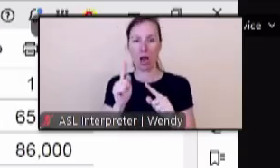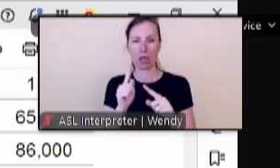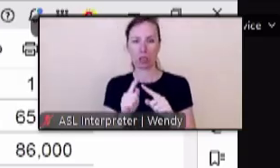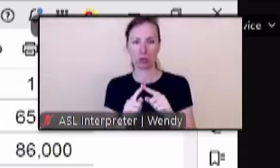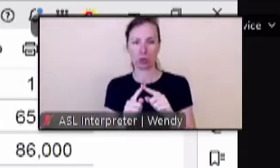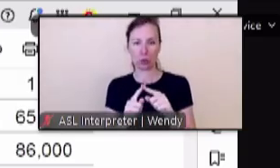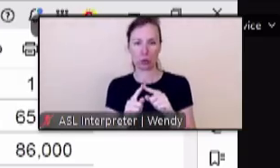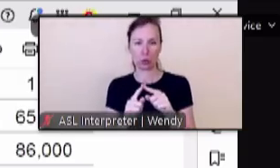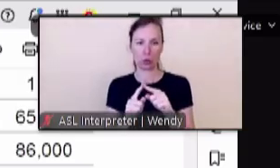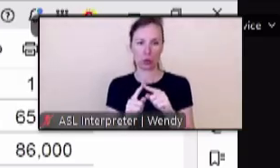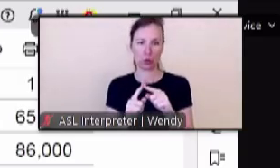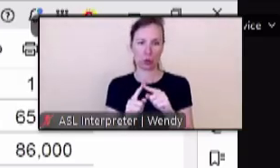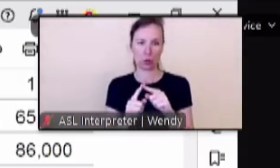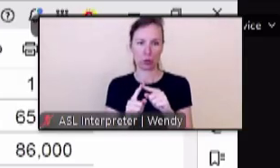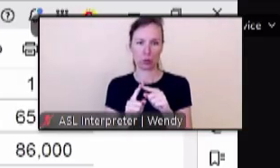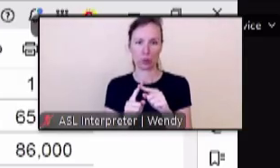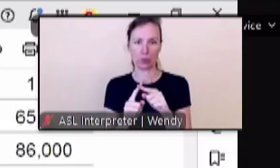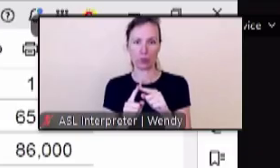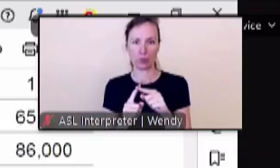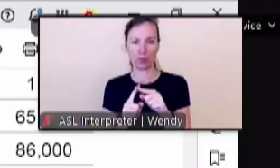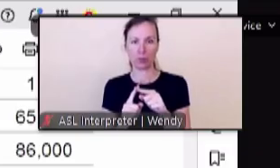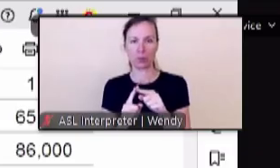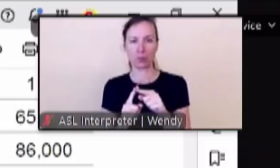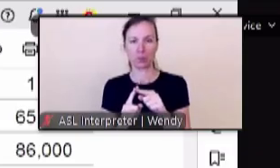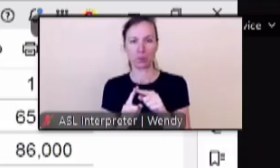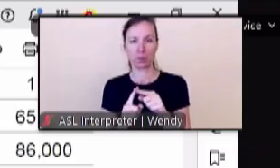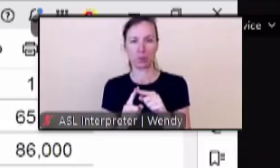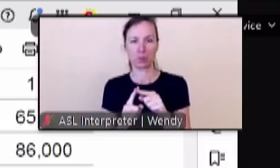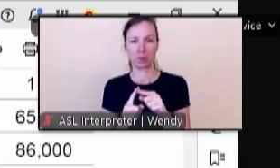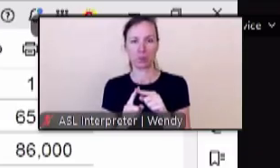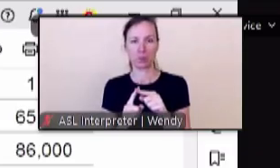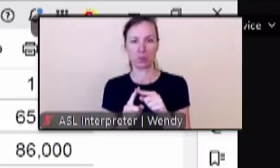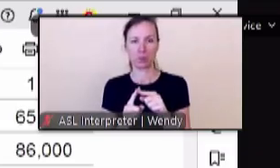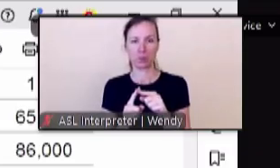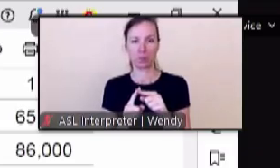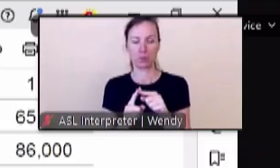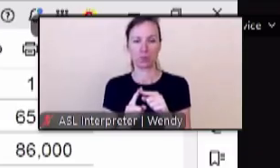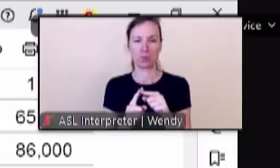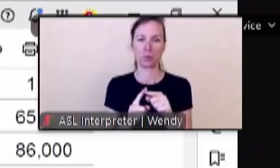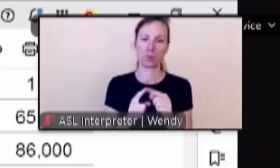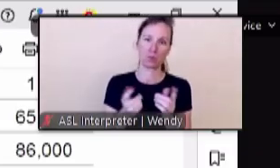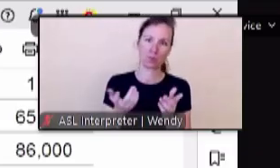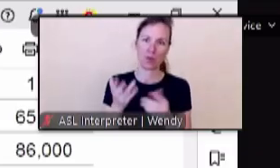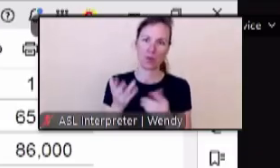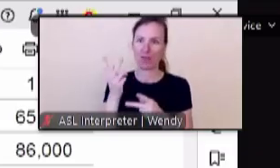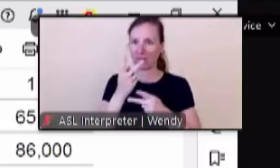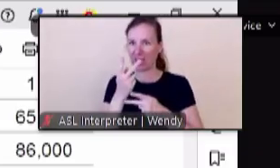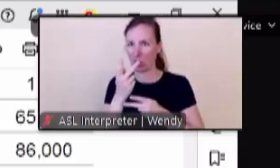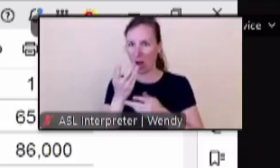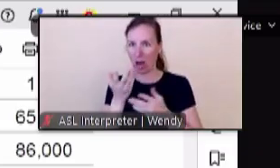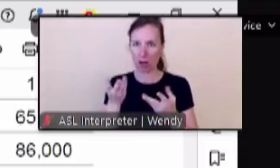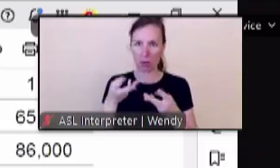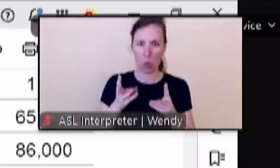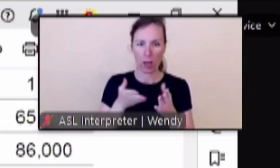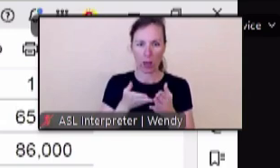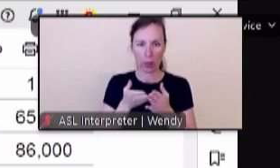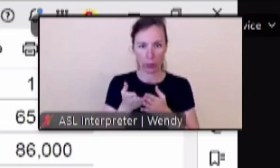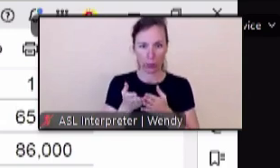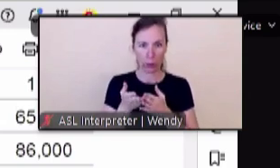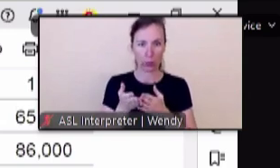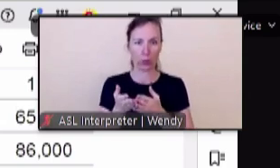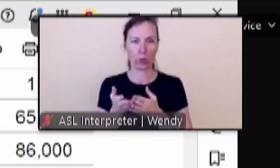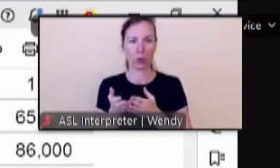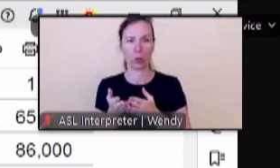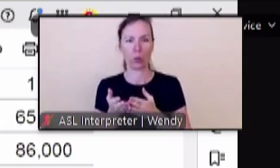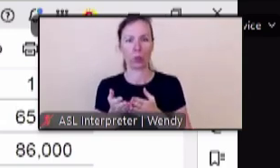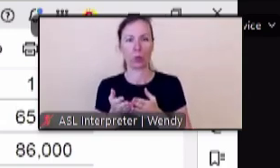finalize a project that we've all been waiting for so long. And that's the pathway over at the